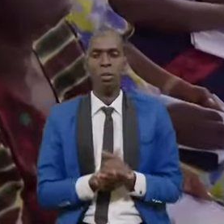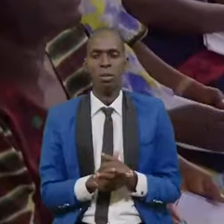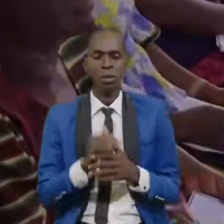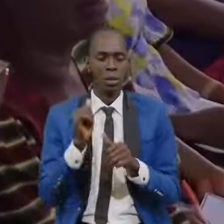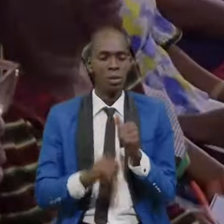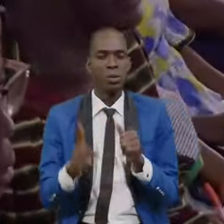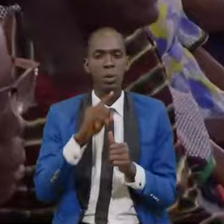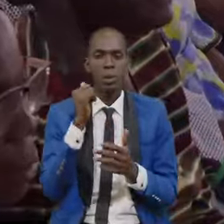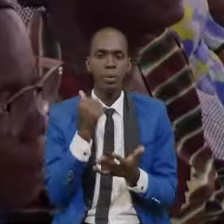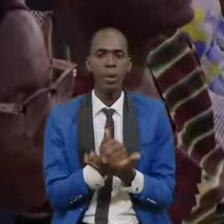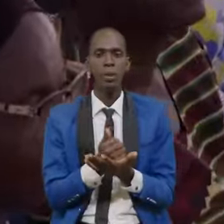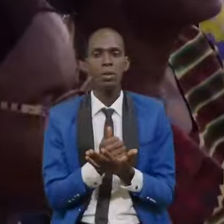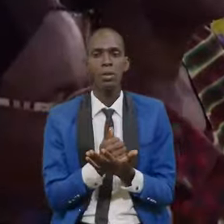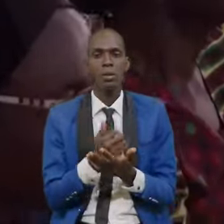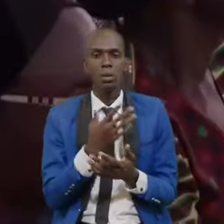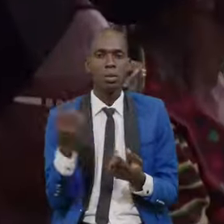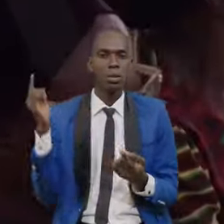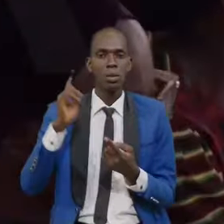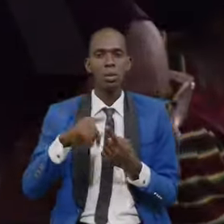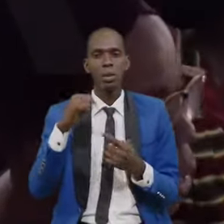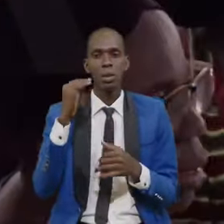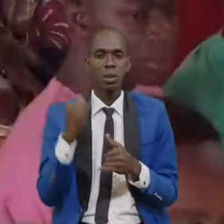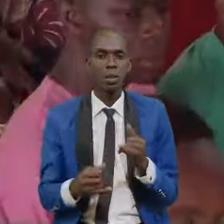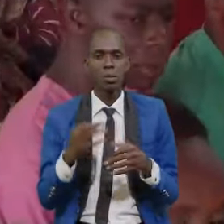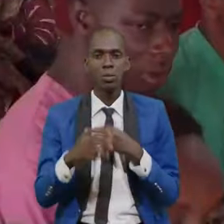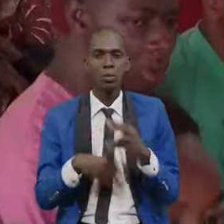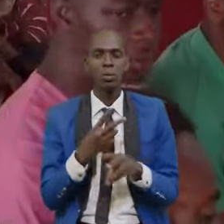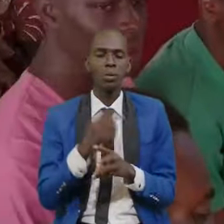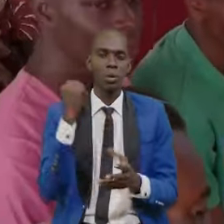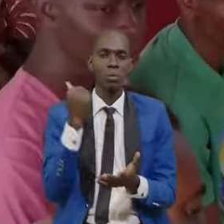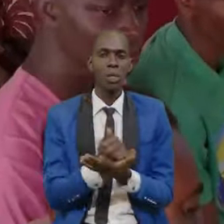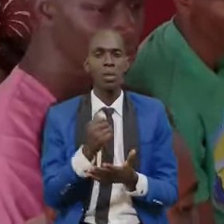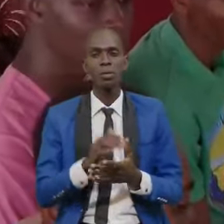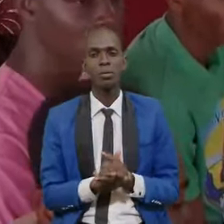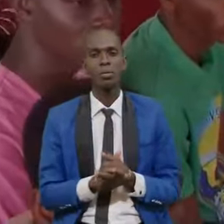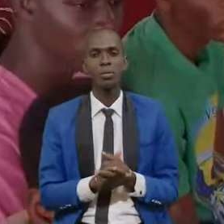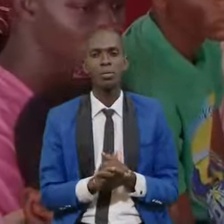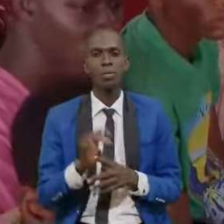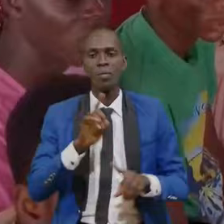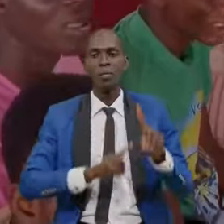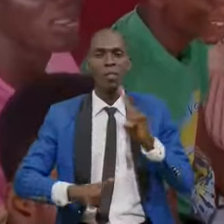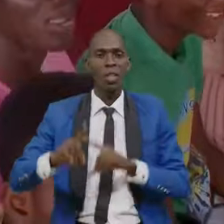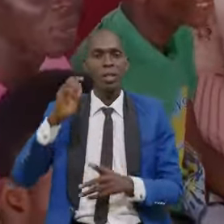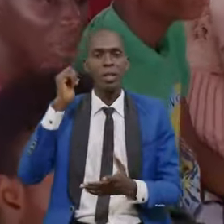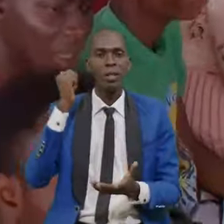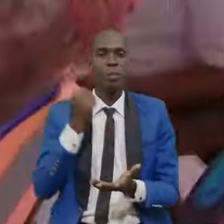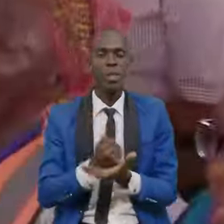Everywhere, until the end of the world. Another